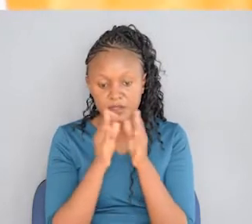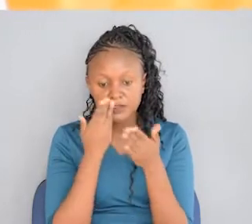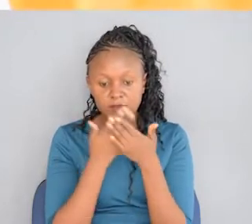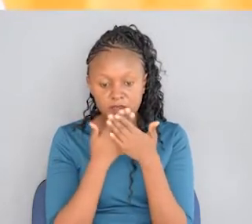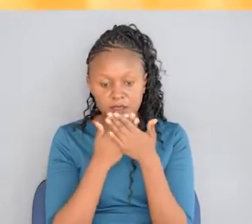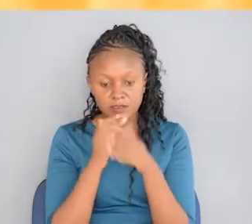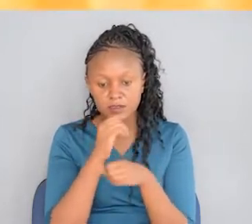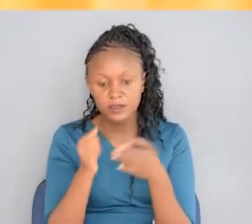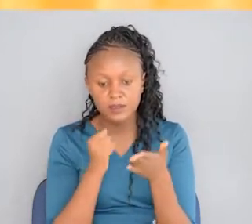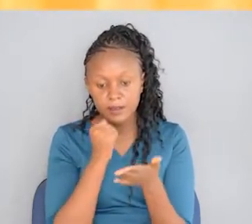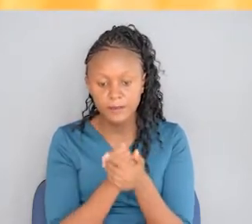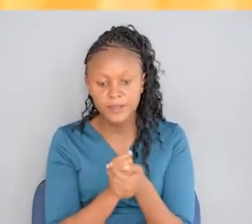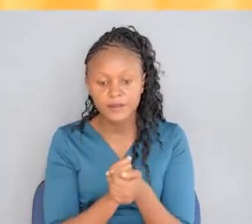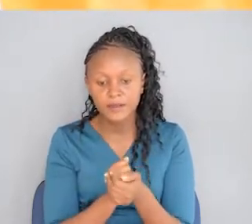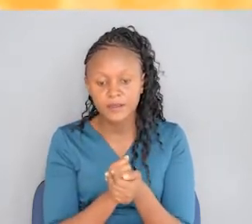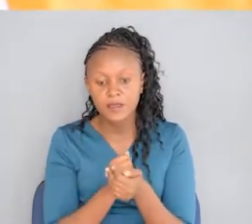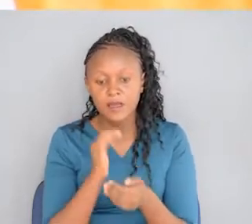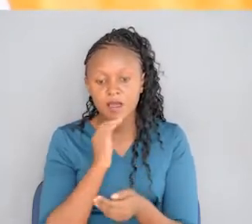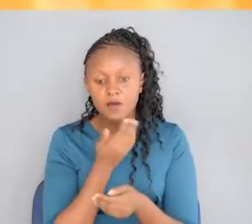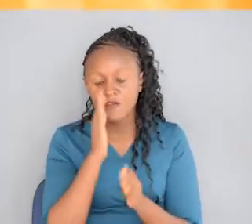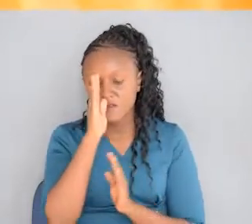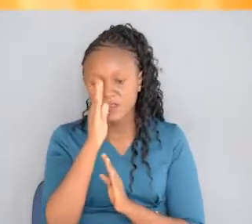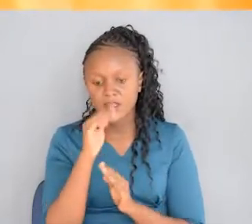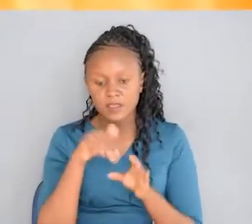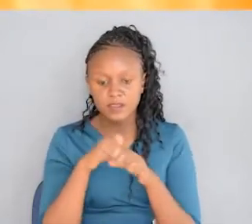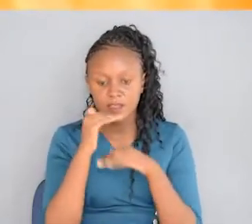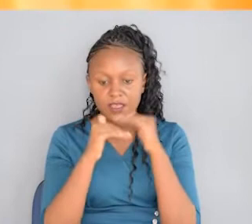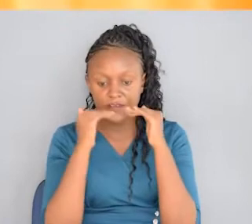believing and giving thanks. Amen. Our Father,